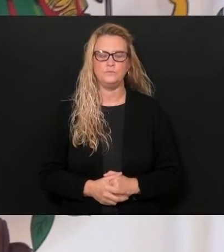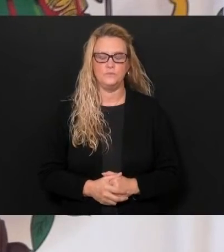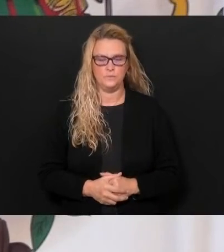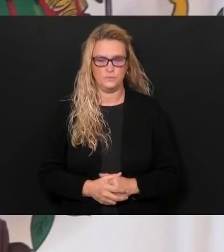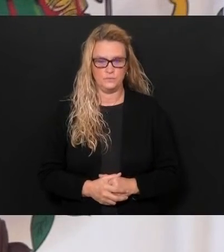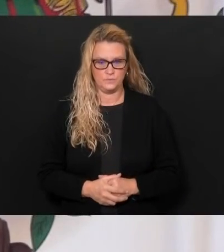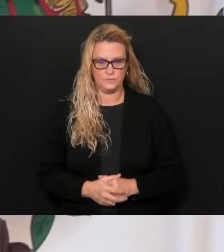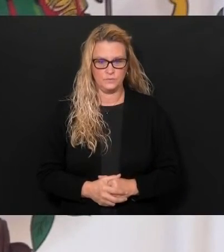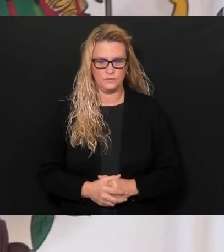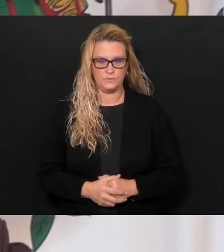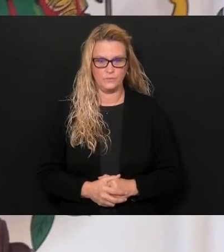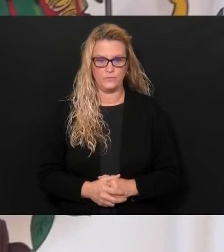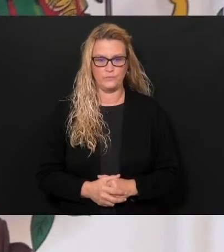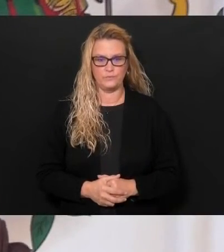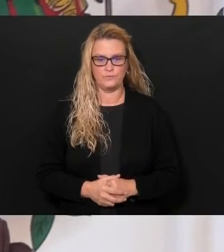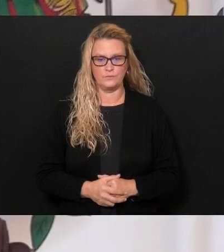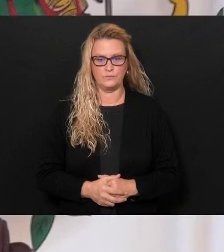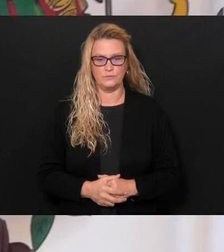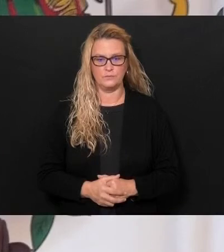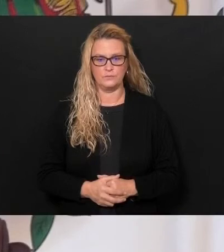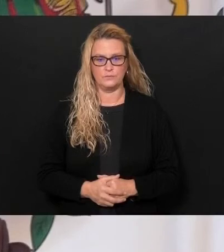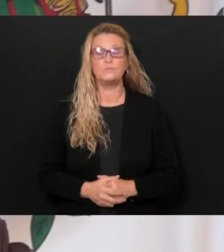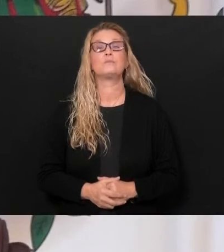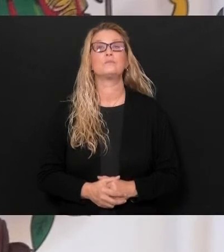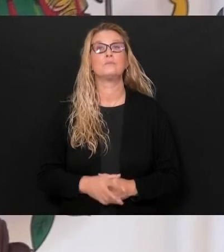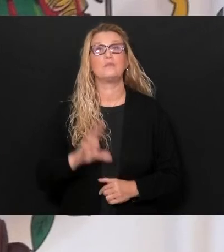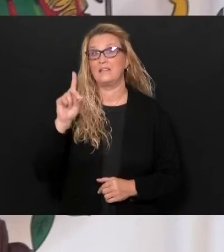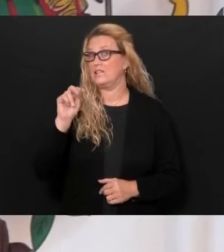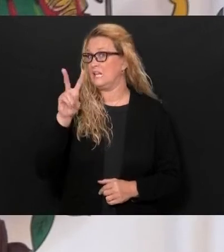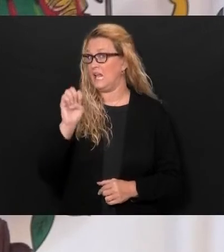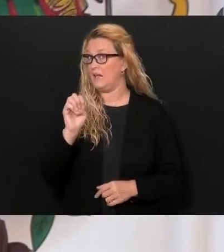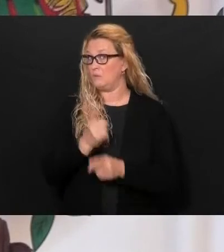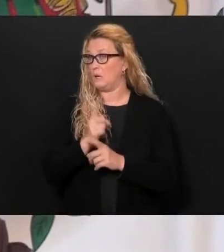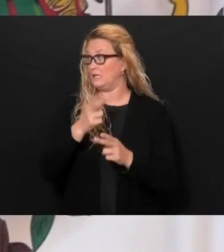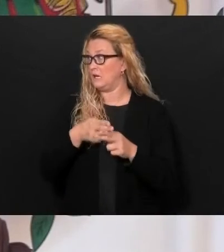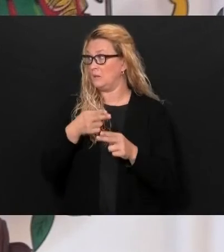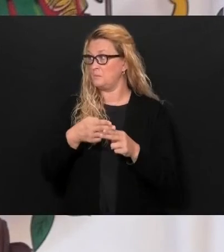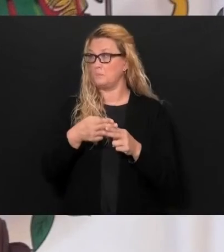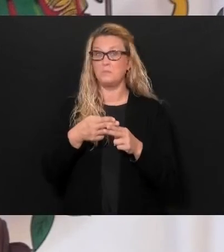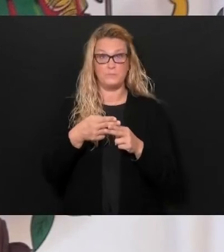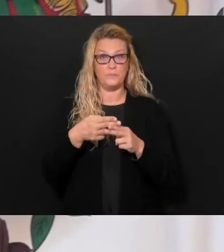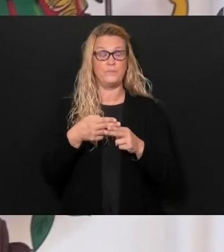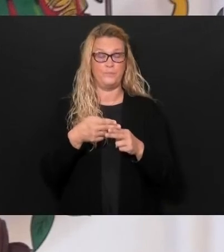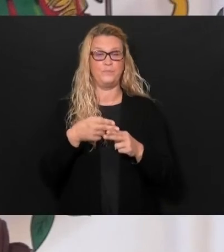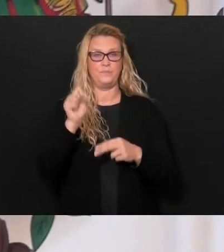Dave, here, it was Dave, is that correct? Okay, Dave,